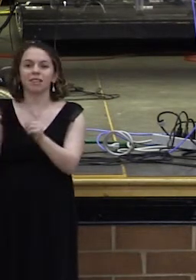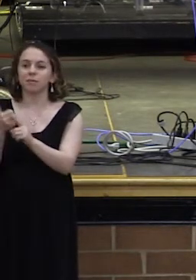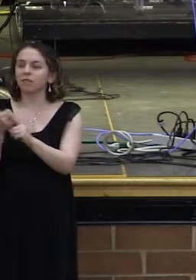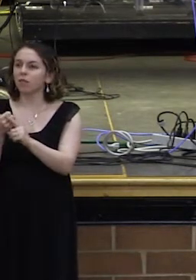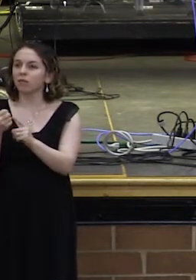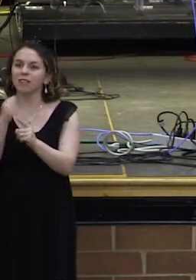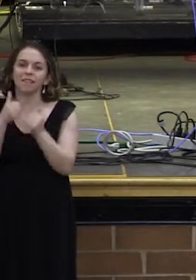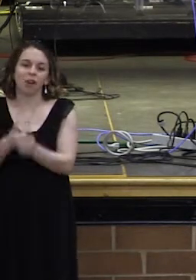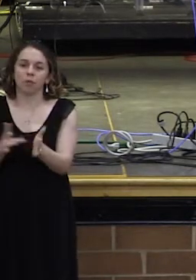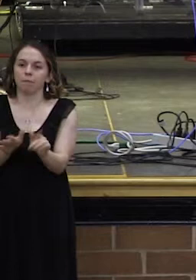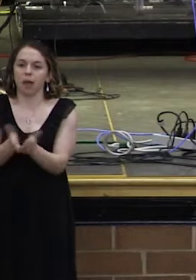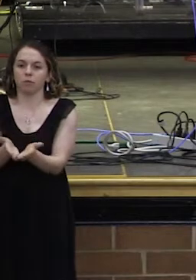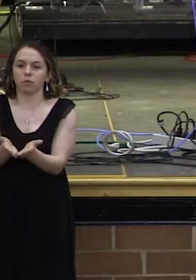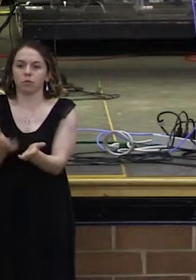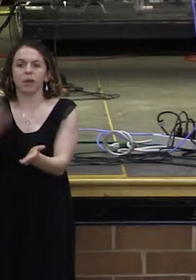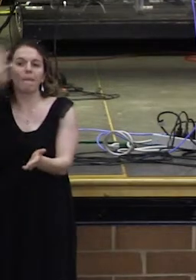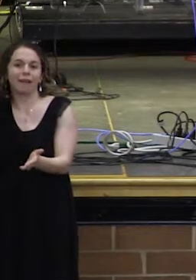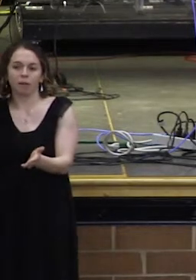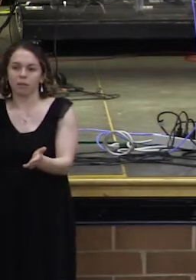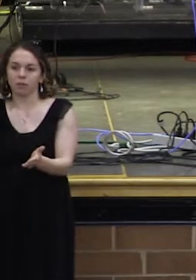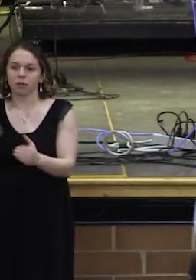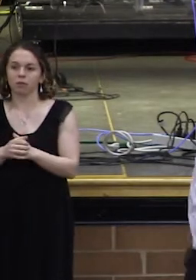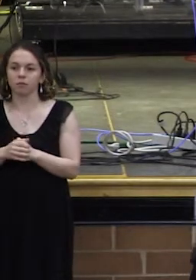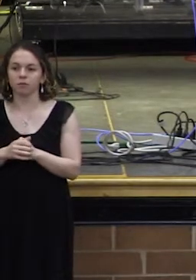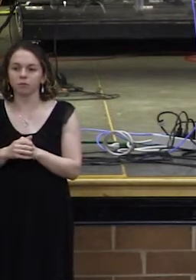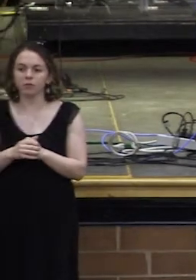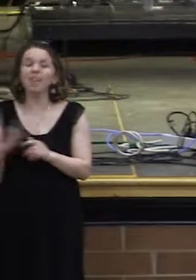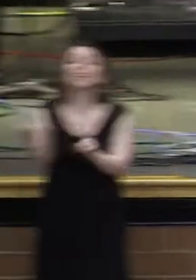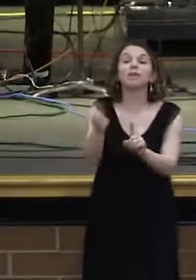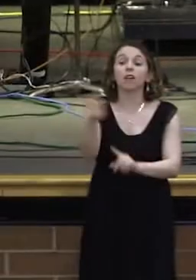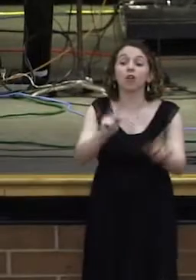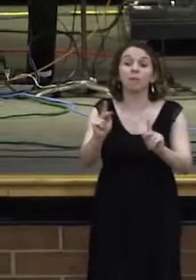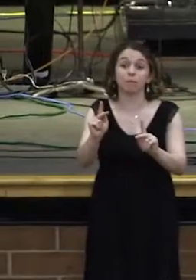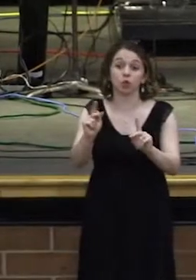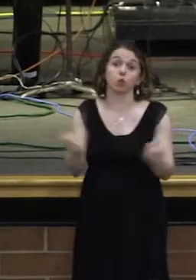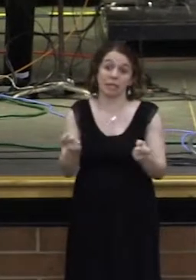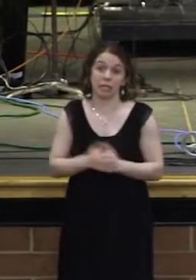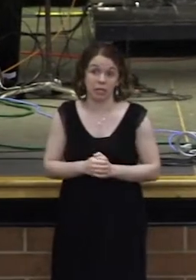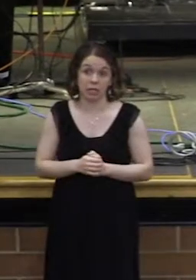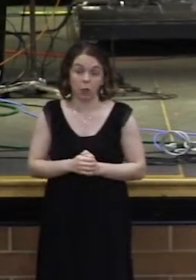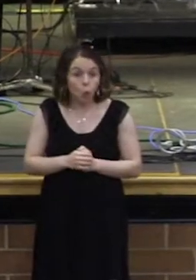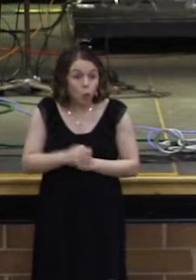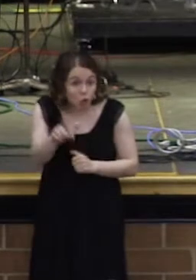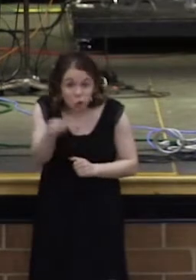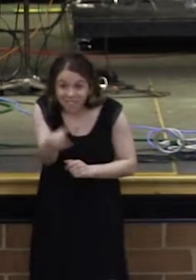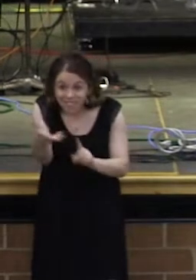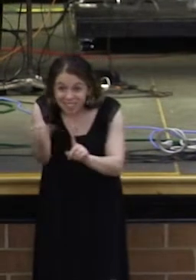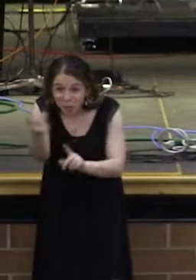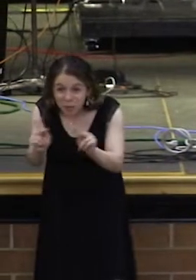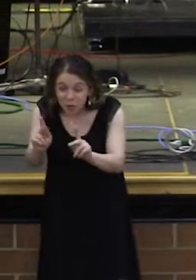heart amen hallelujah and this church didn't do that and Jesus had to bring a